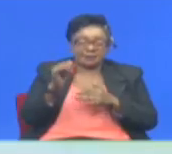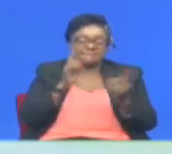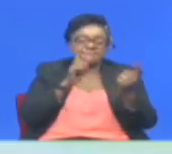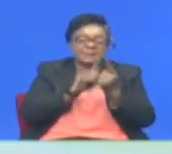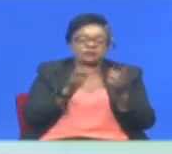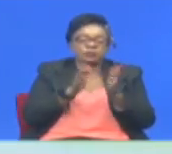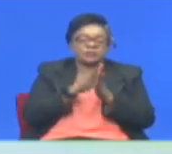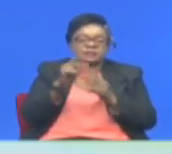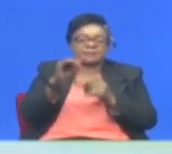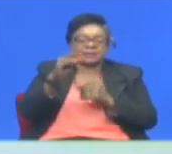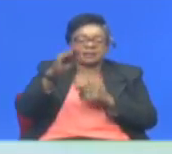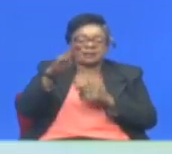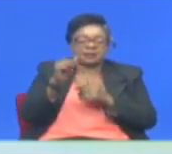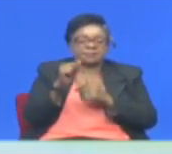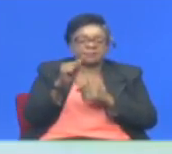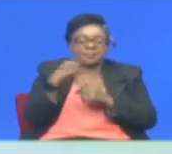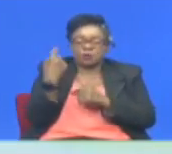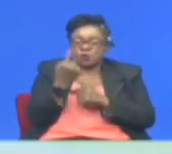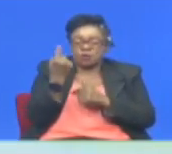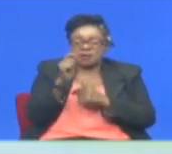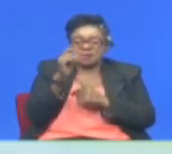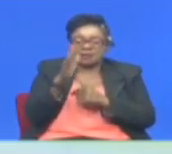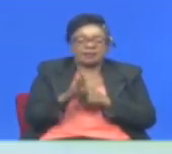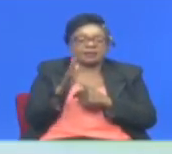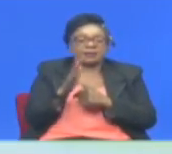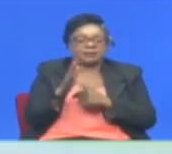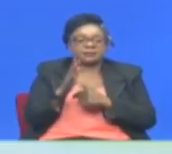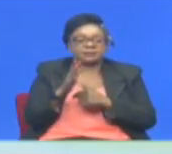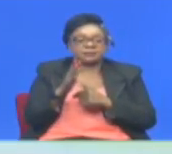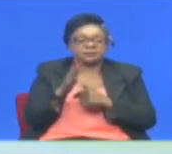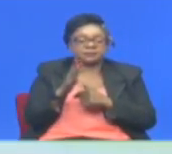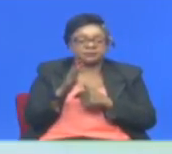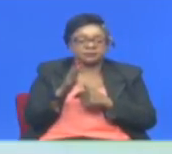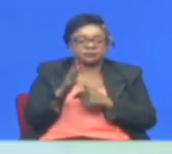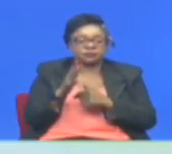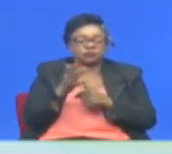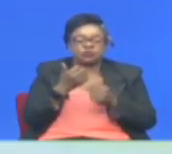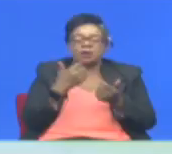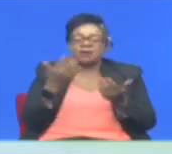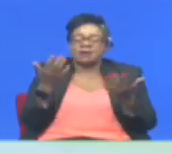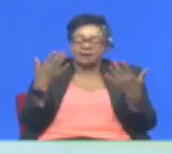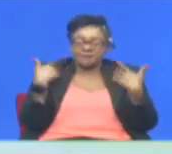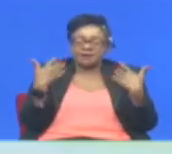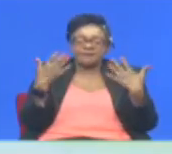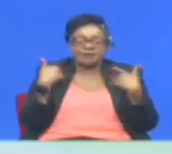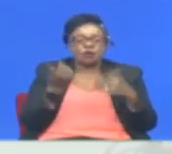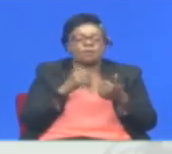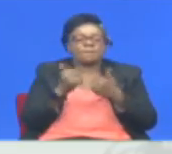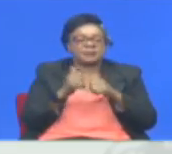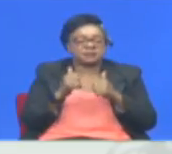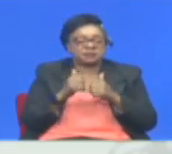Sabrina Wanjiku, the only Kenyan female urban skier to ever compete in the Olympics.